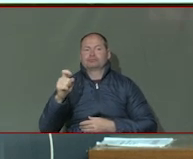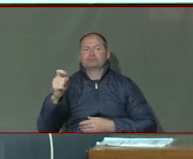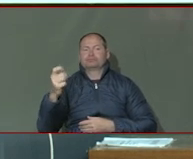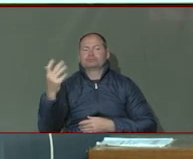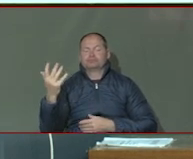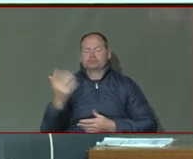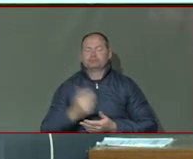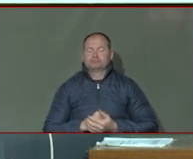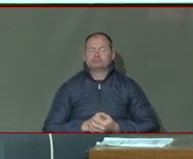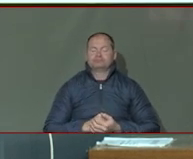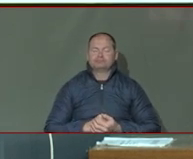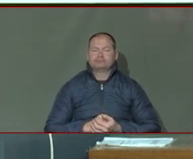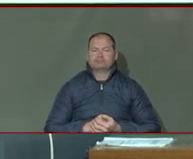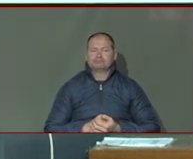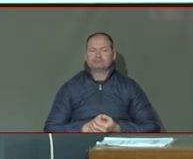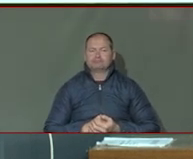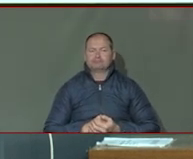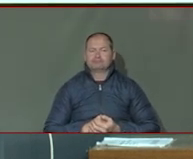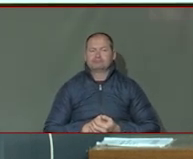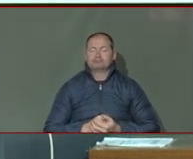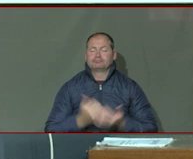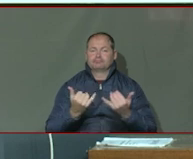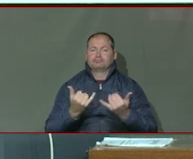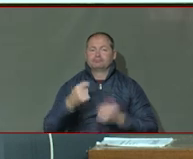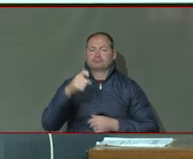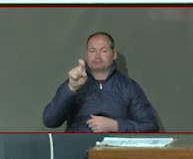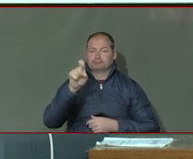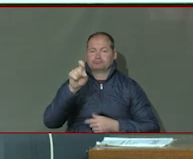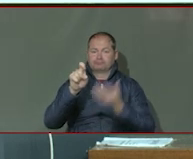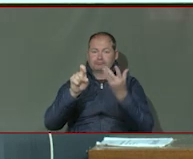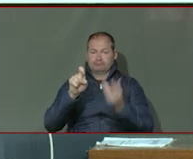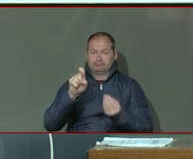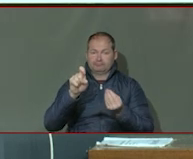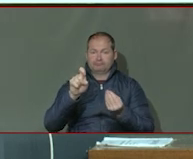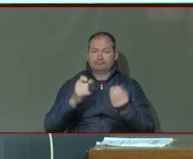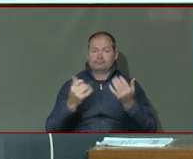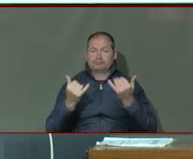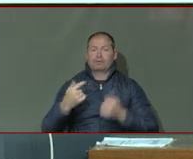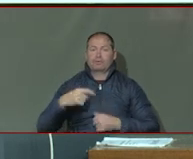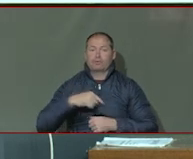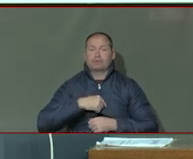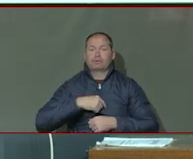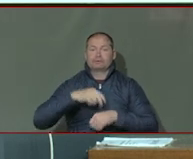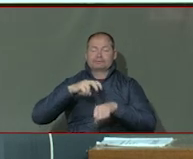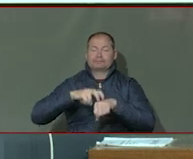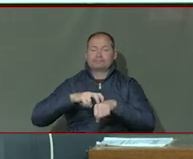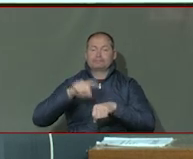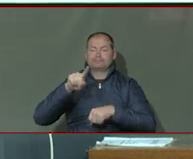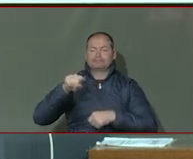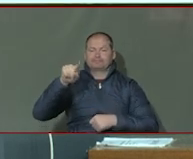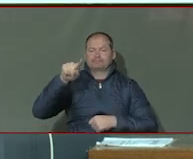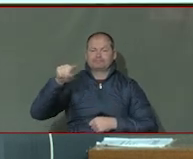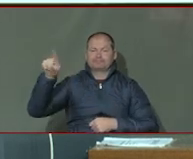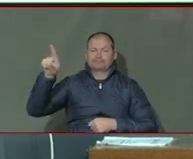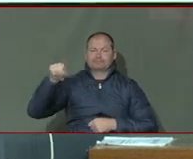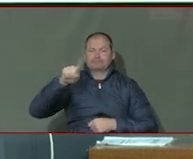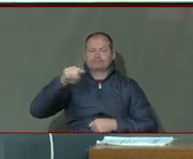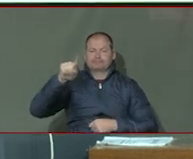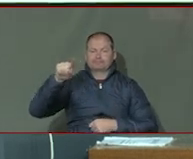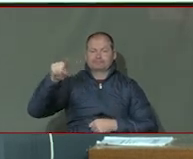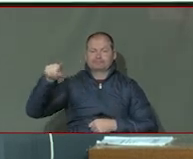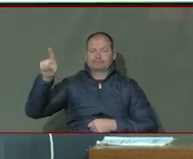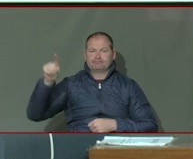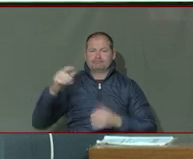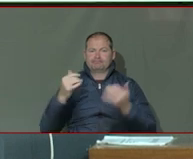Right, now we've got x. Now we need, in this case, theta. So theta, we can say, is the gradient